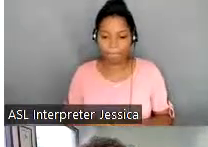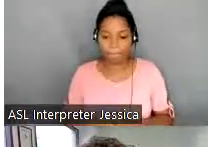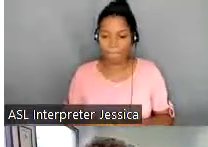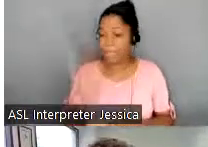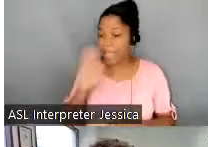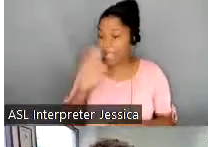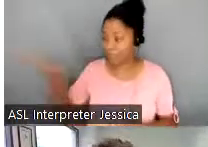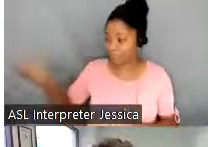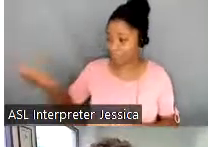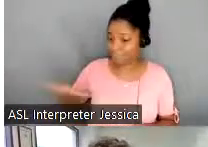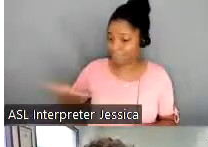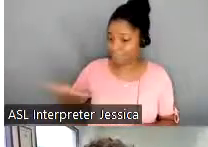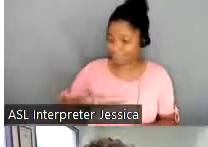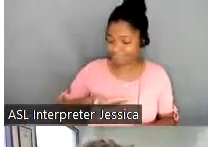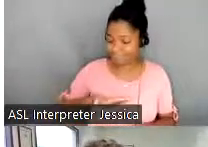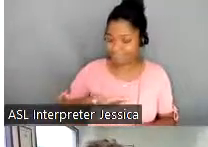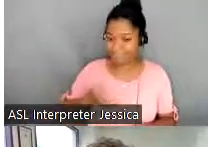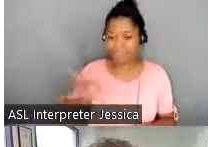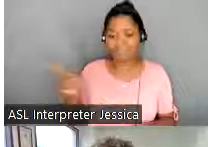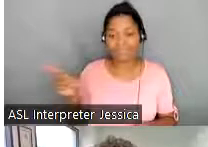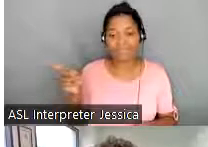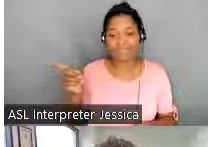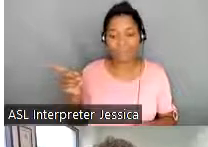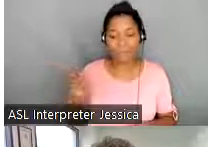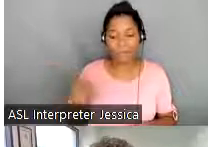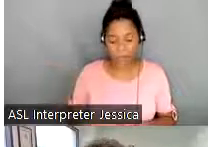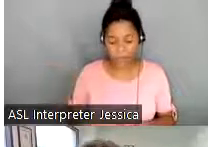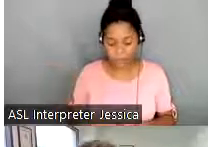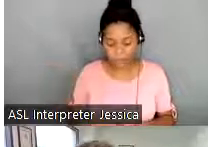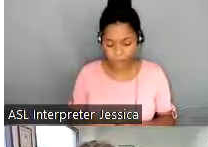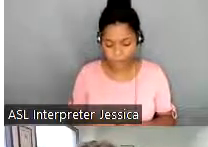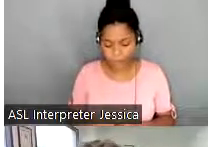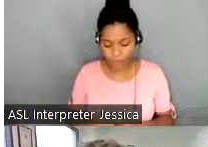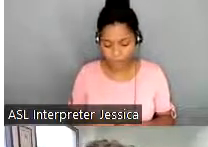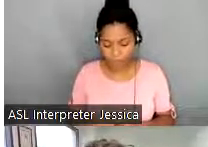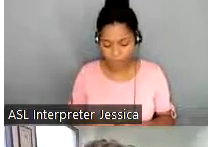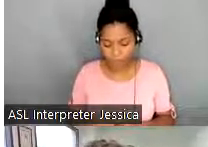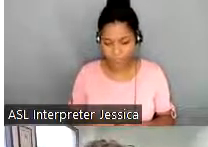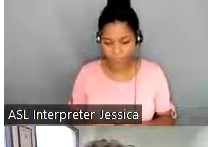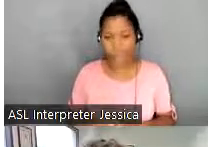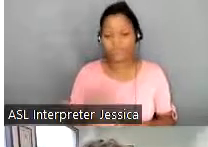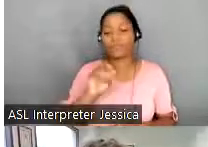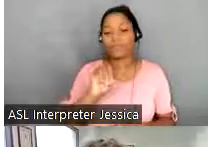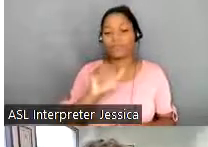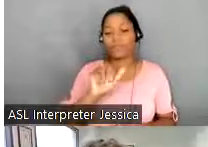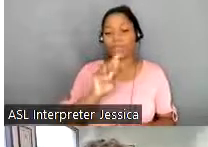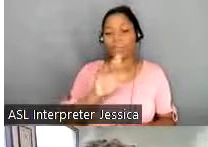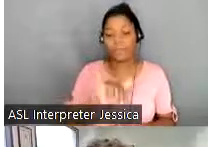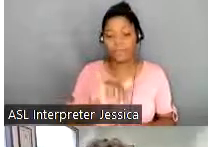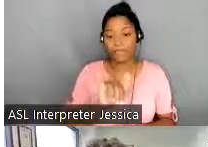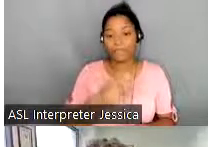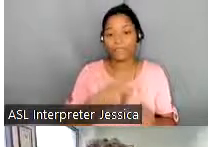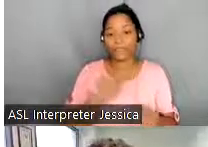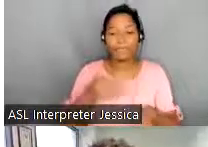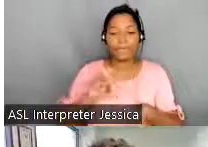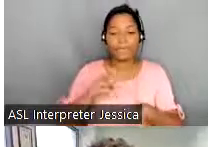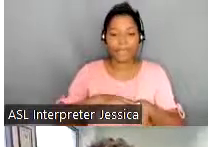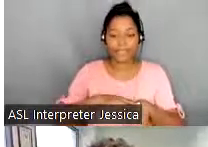words. So the panel is the panelists include Mary Click from the National